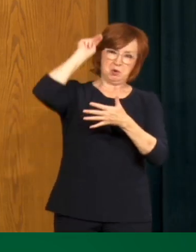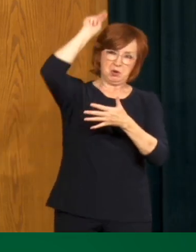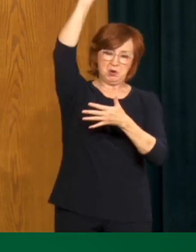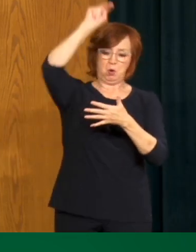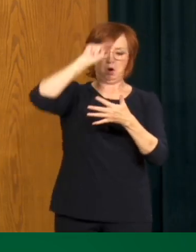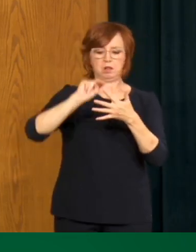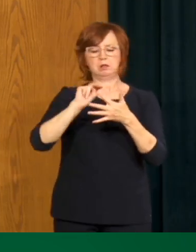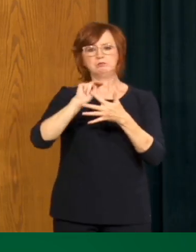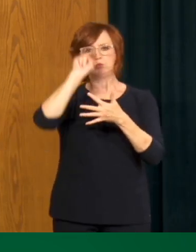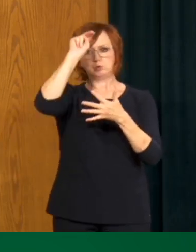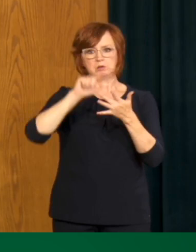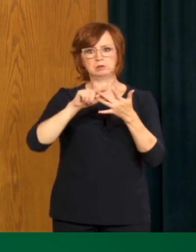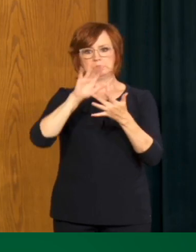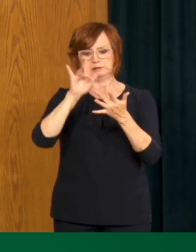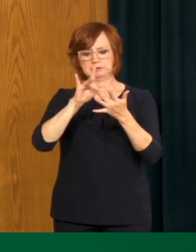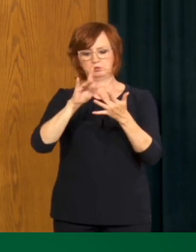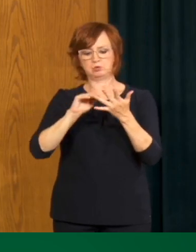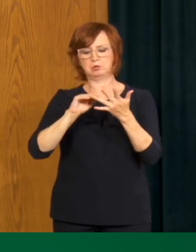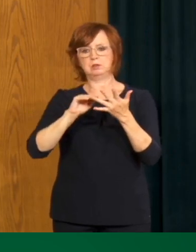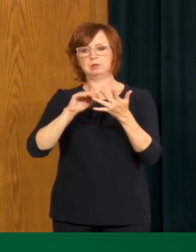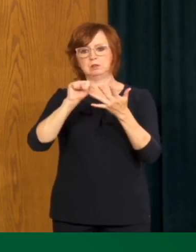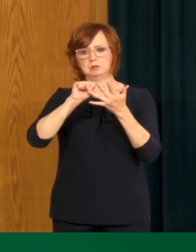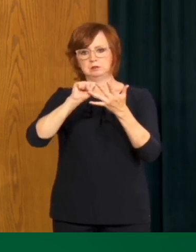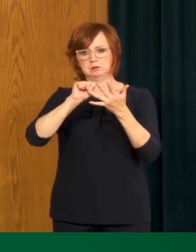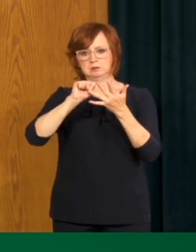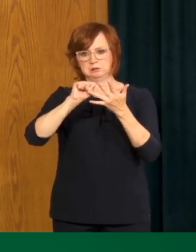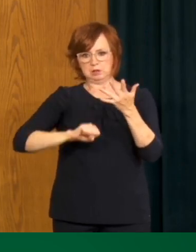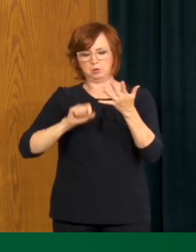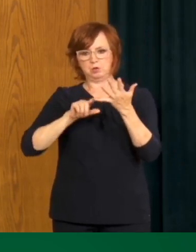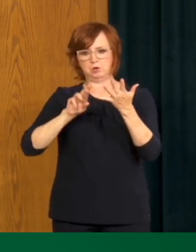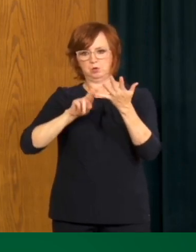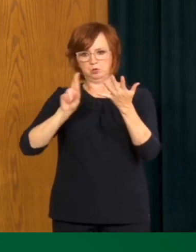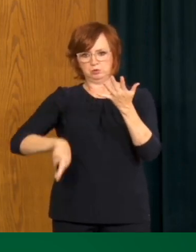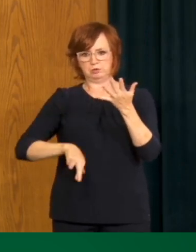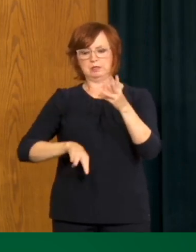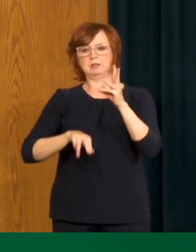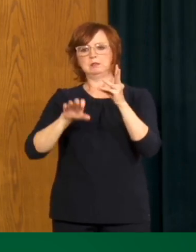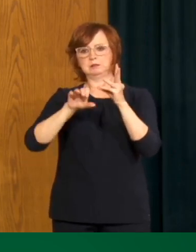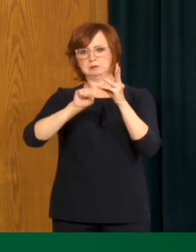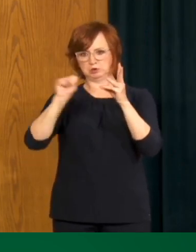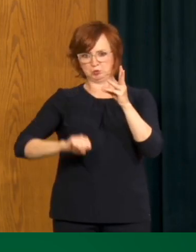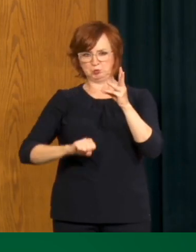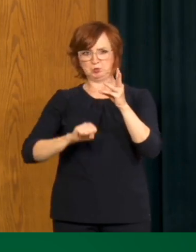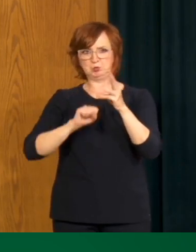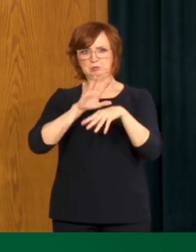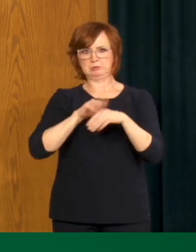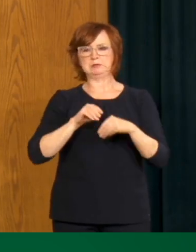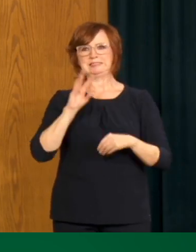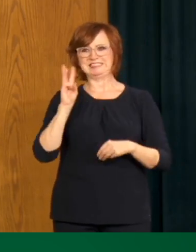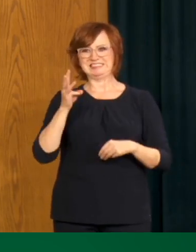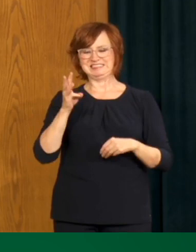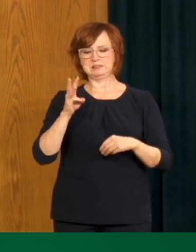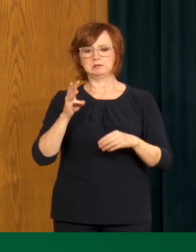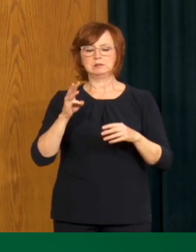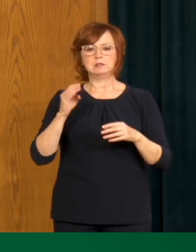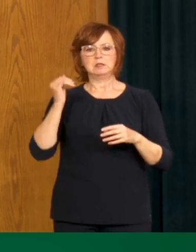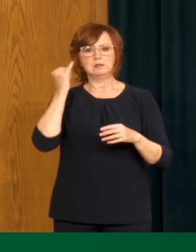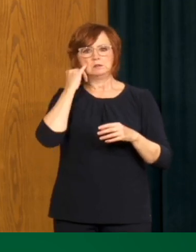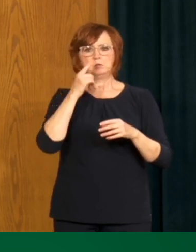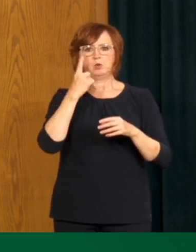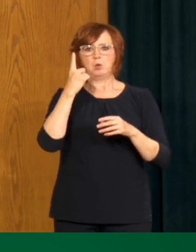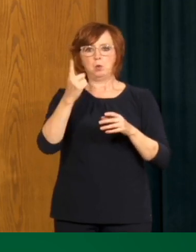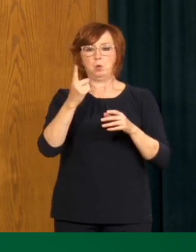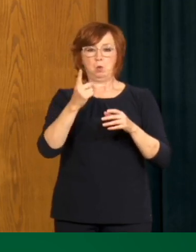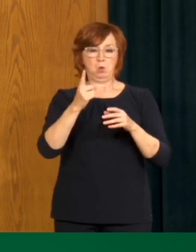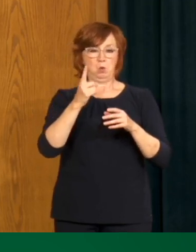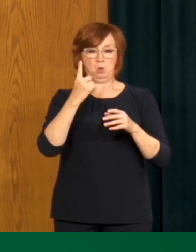central, south, Regina, and Saskatoon. That's been useful so far. We do look at small geographies when there's a transmission event, but if there's